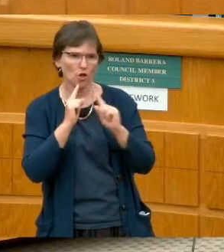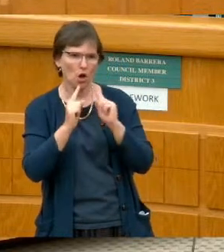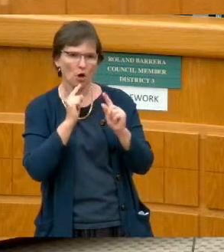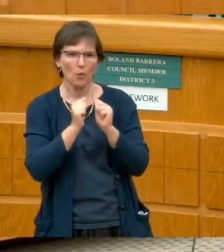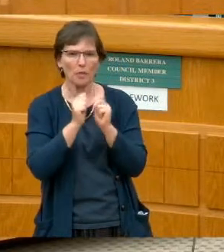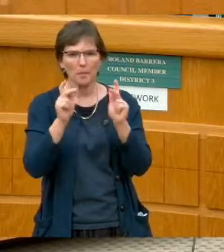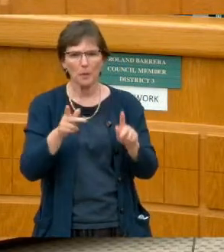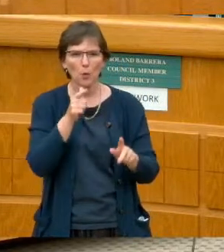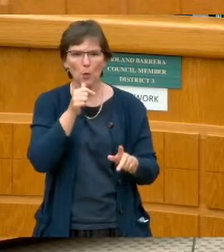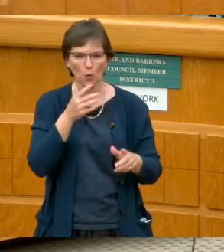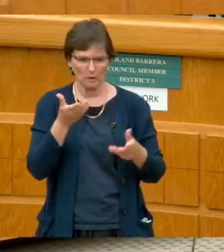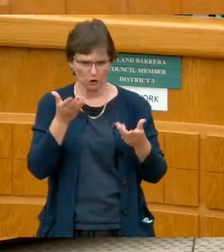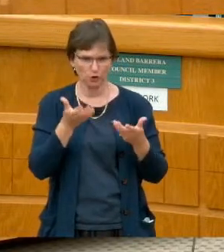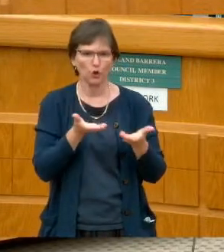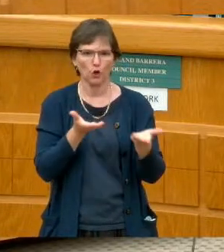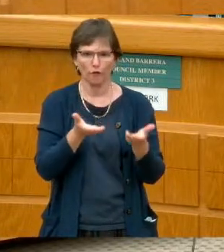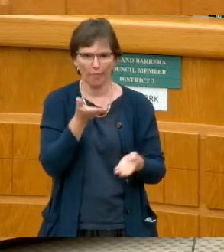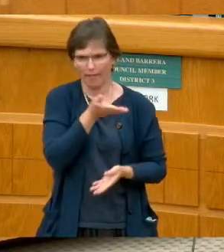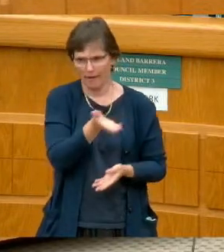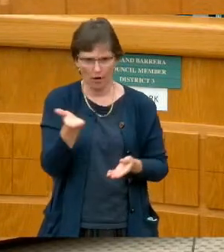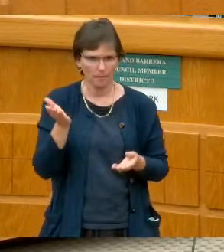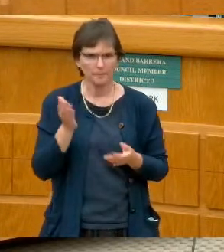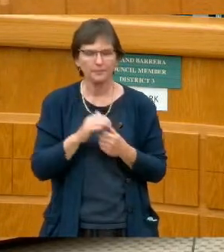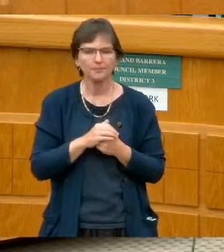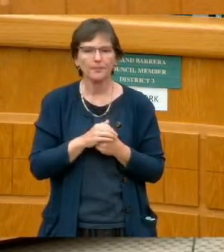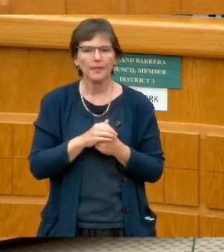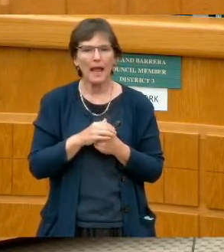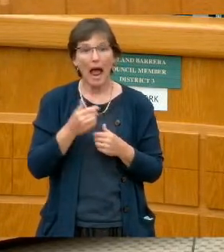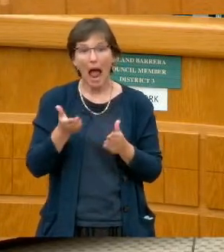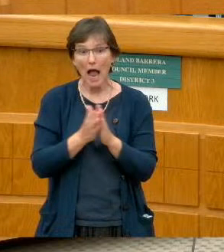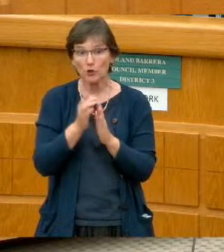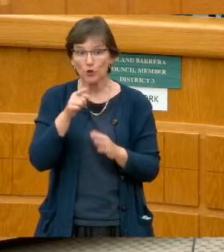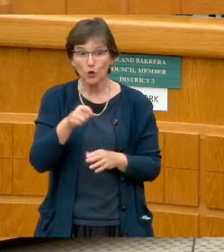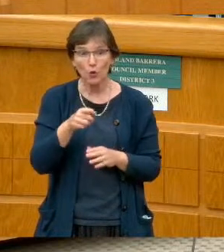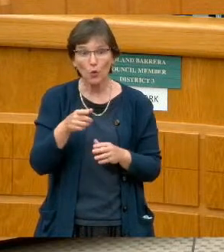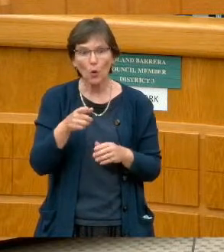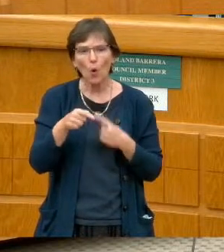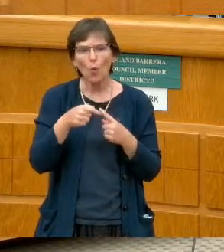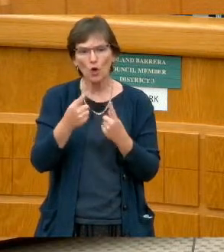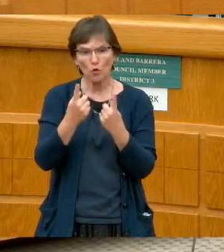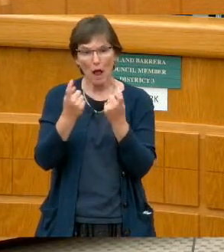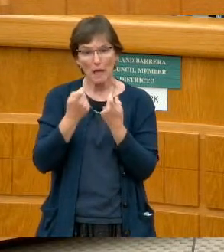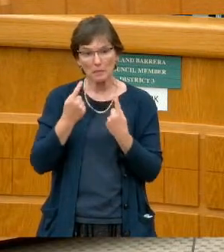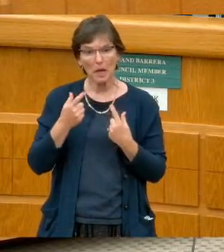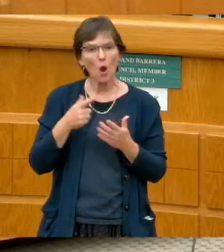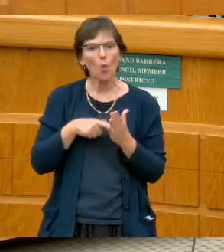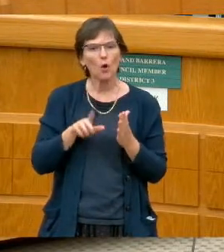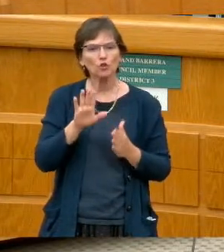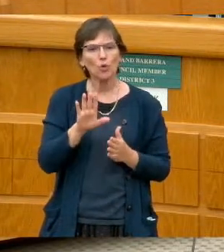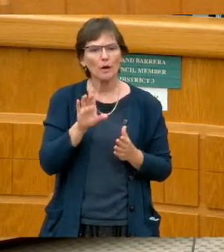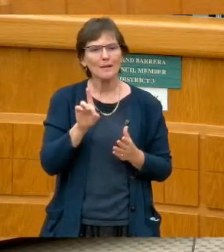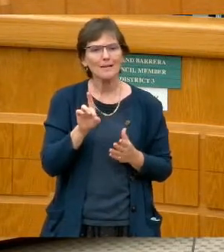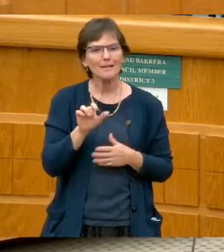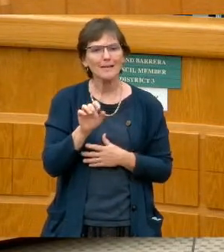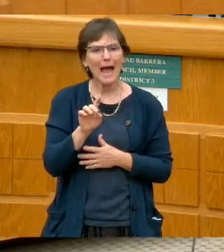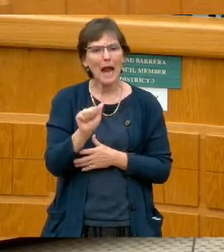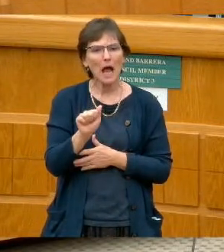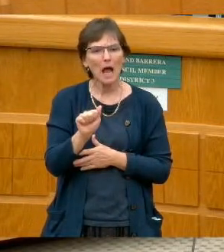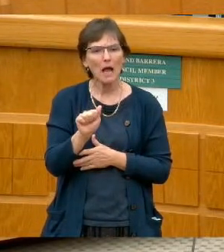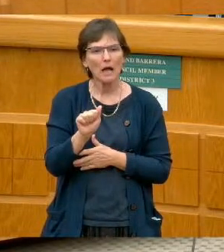we're going to make good decisions going forward. And so I would ask you that when you say, what is your